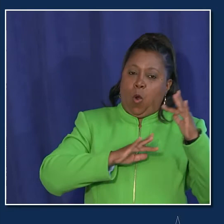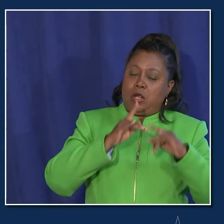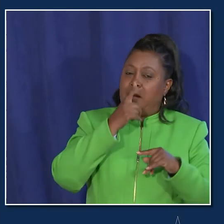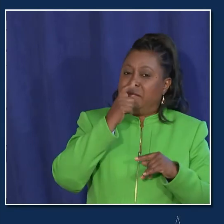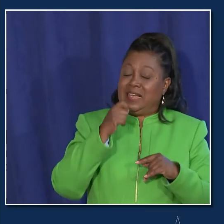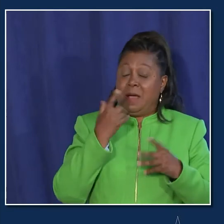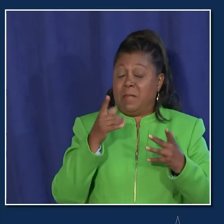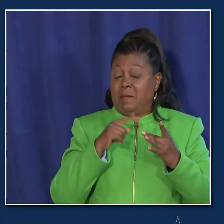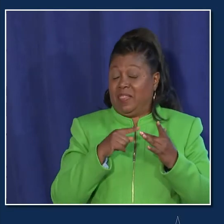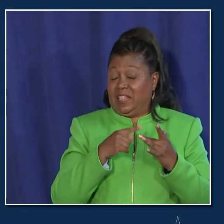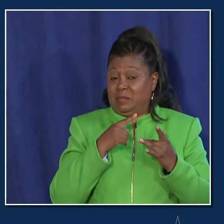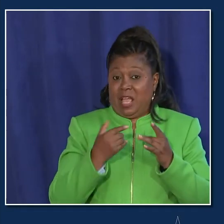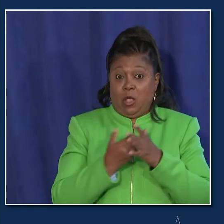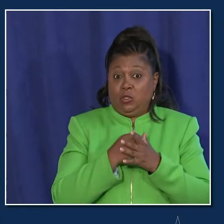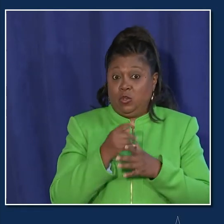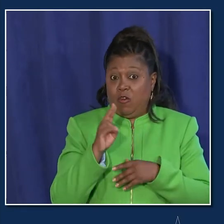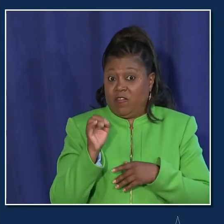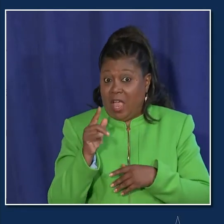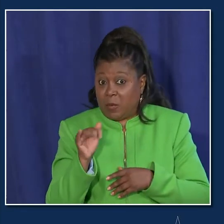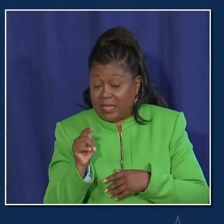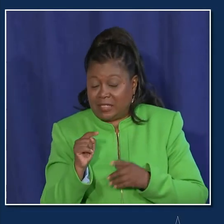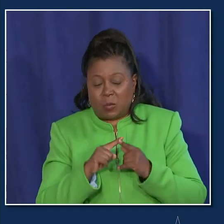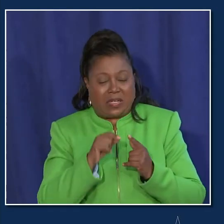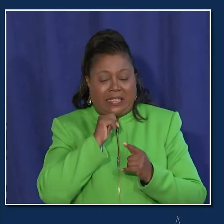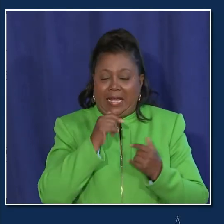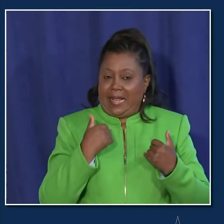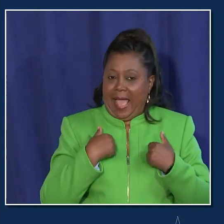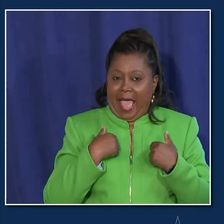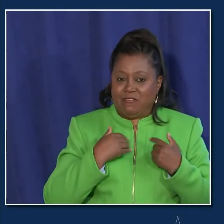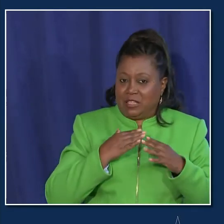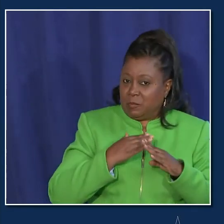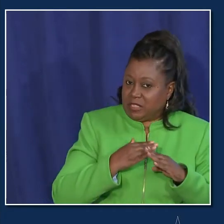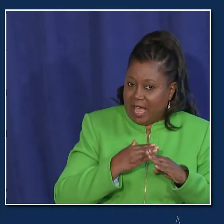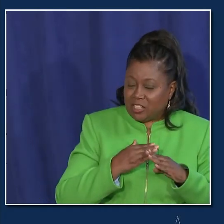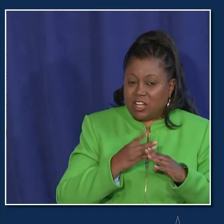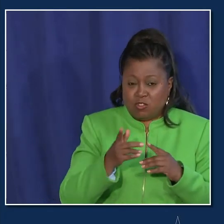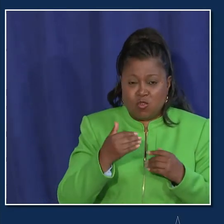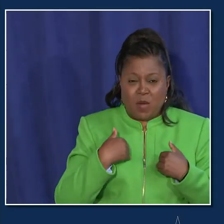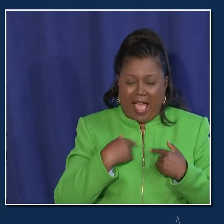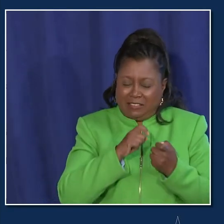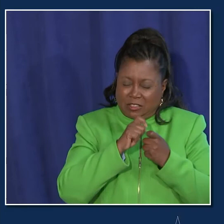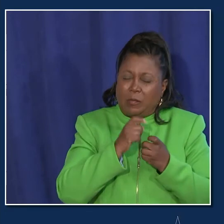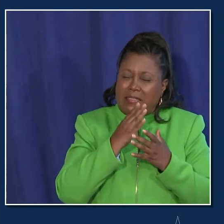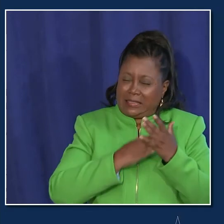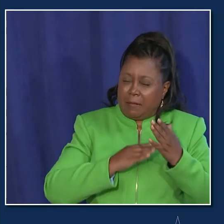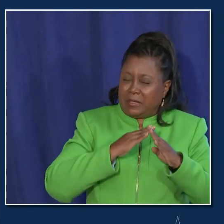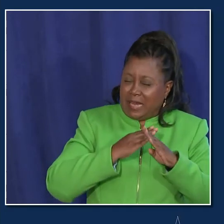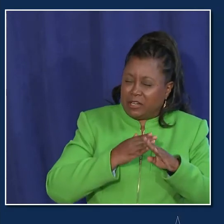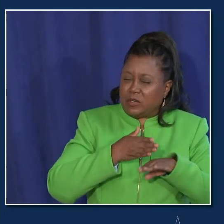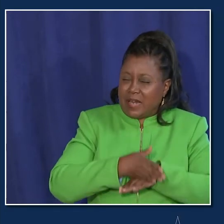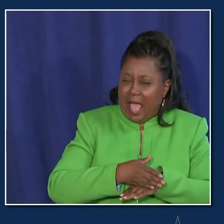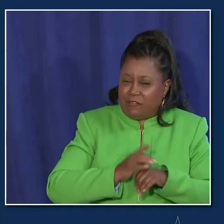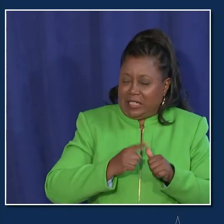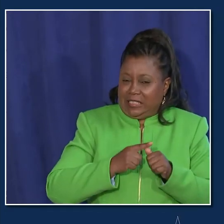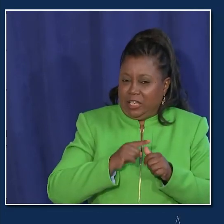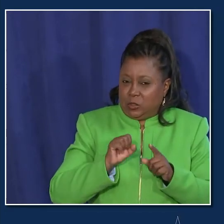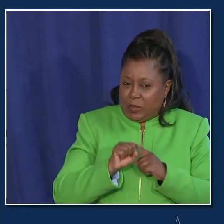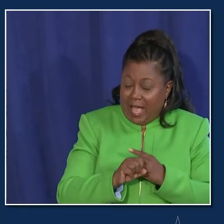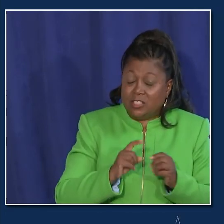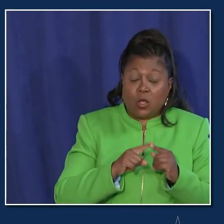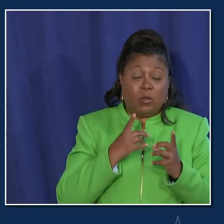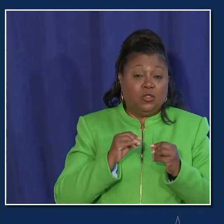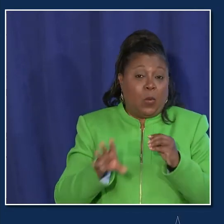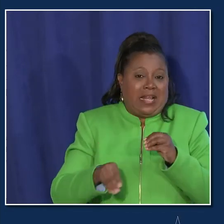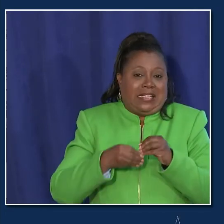because might this be a new variant where they're not having the protection, that you have certainly some protection after an initial case. So we